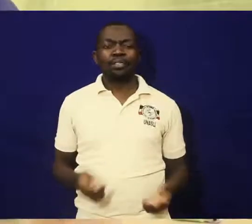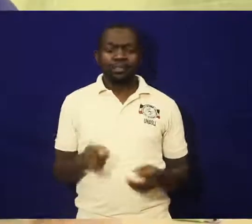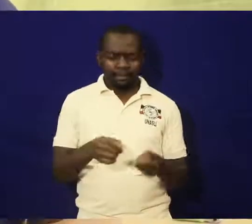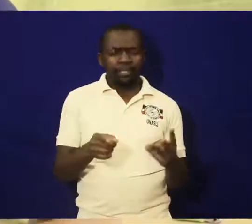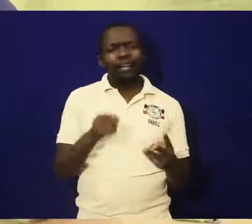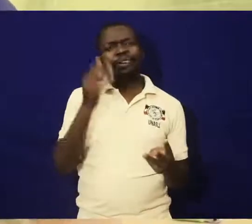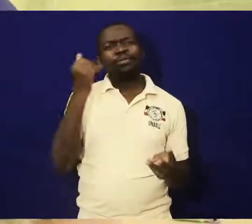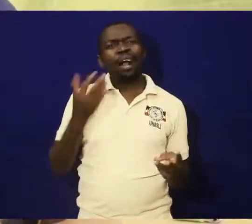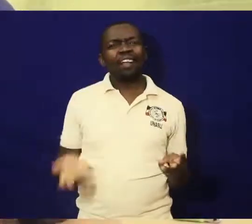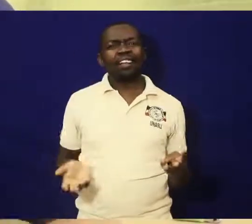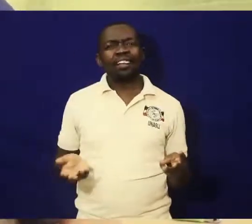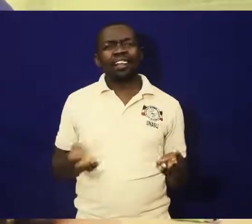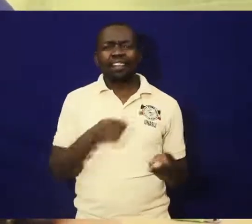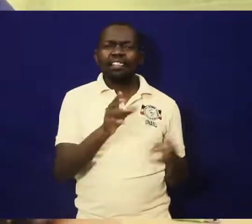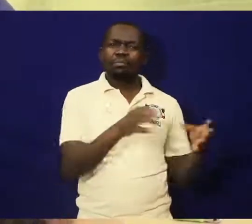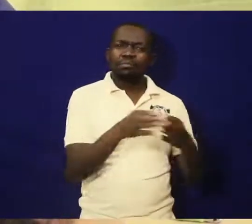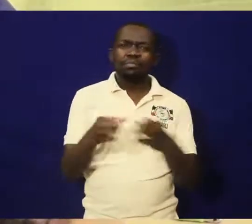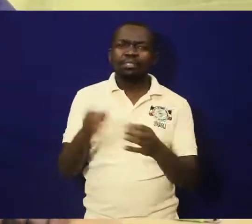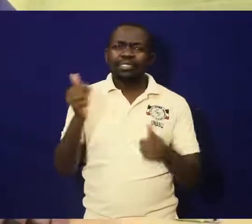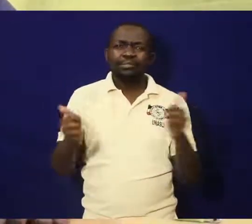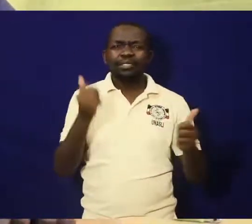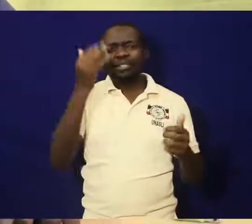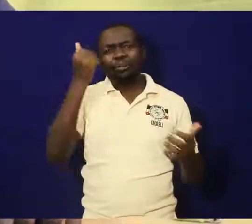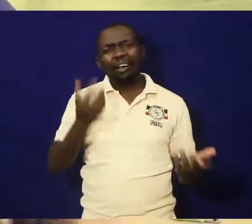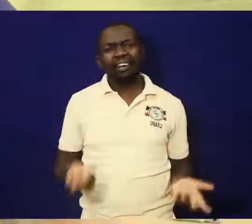Why did they group themselves?